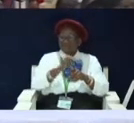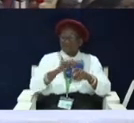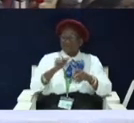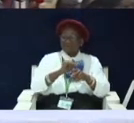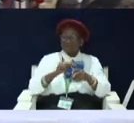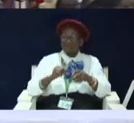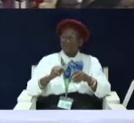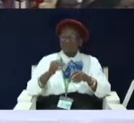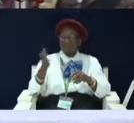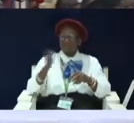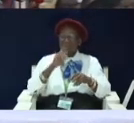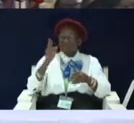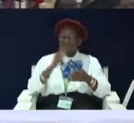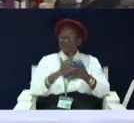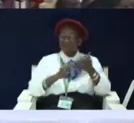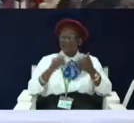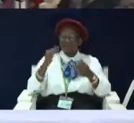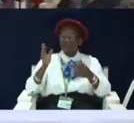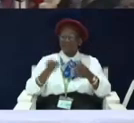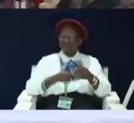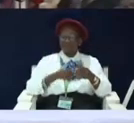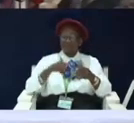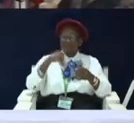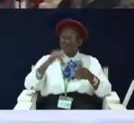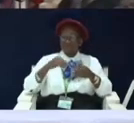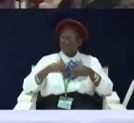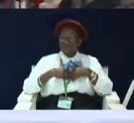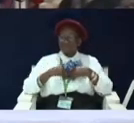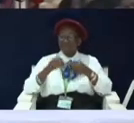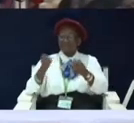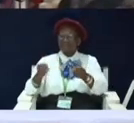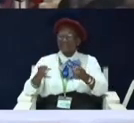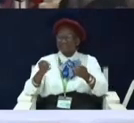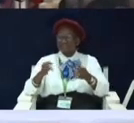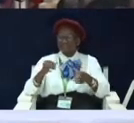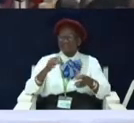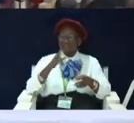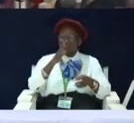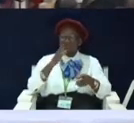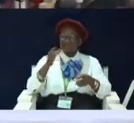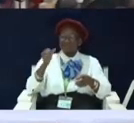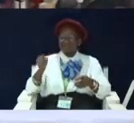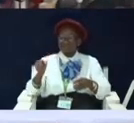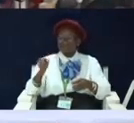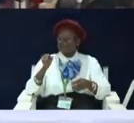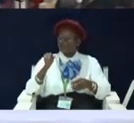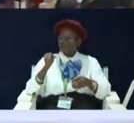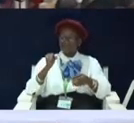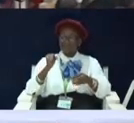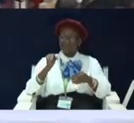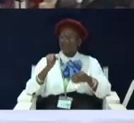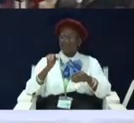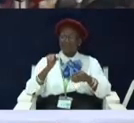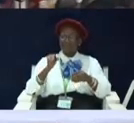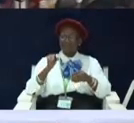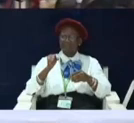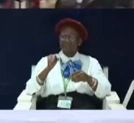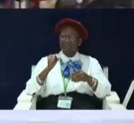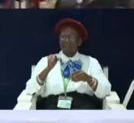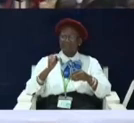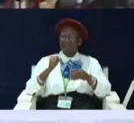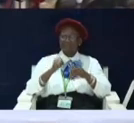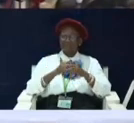There are some of us who have several fathers. Opo ninu wa nbe to je pe baba to po la ni.